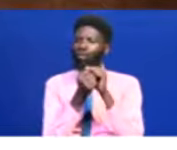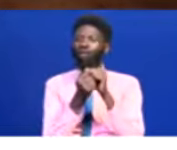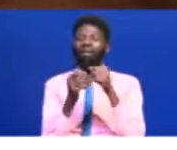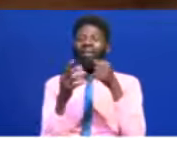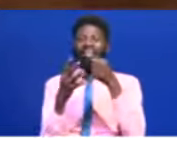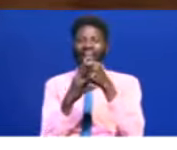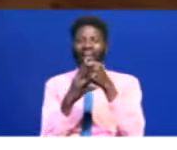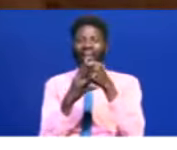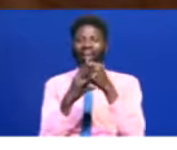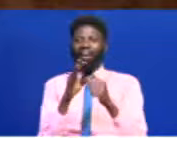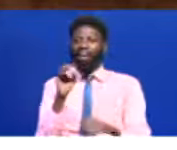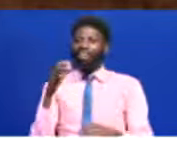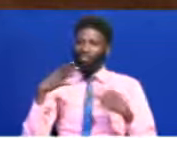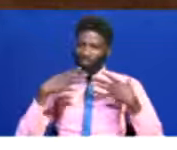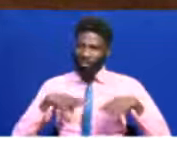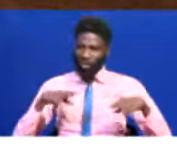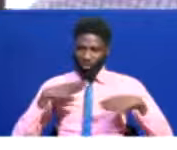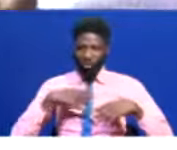10,900 people